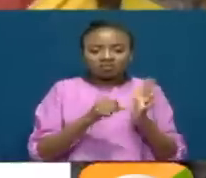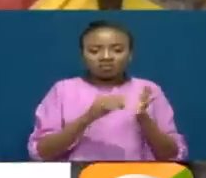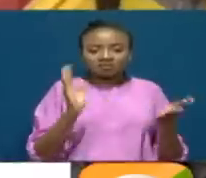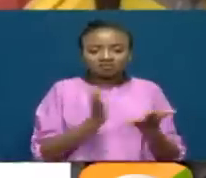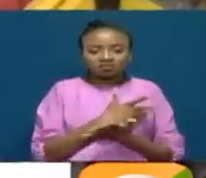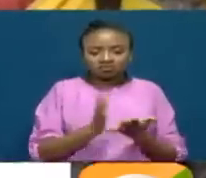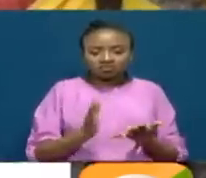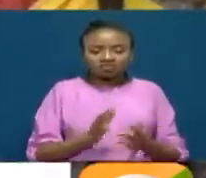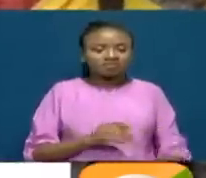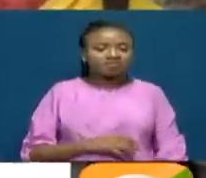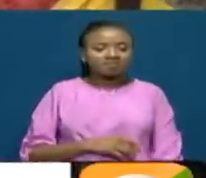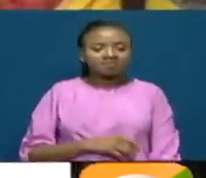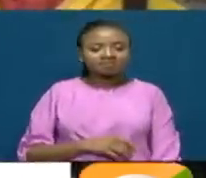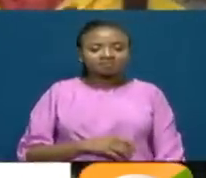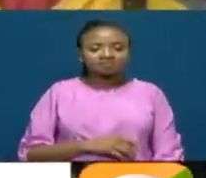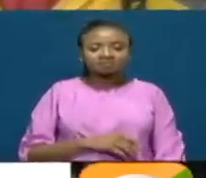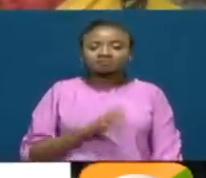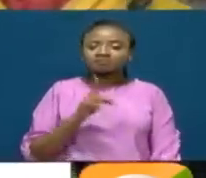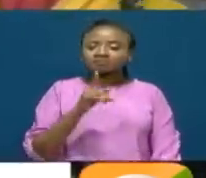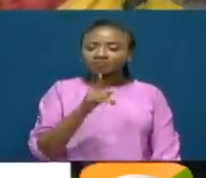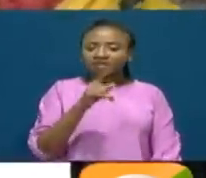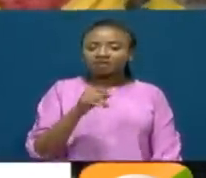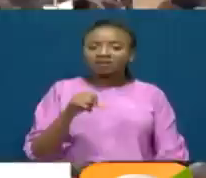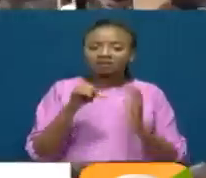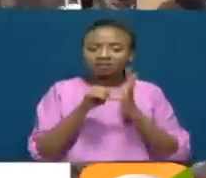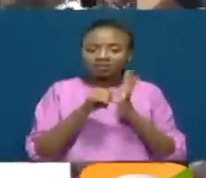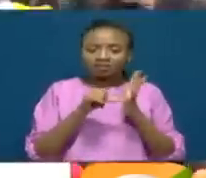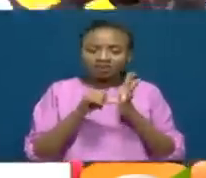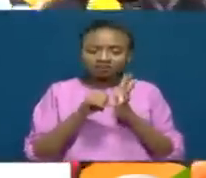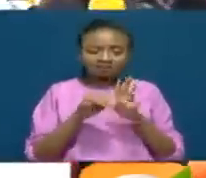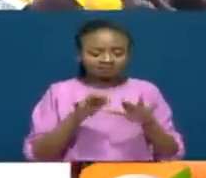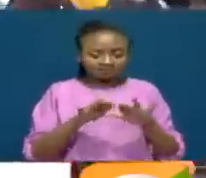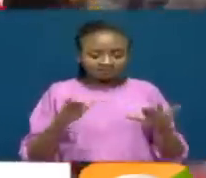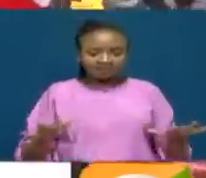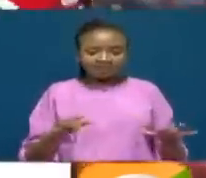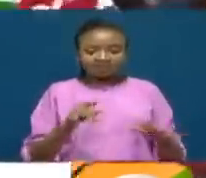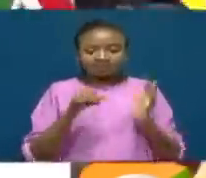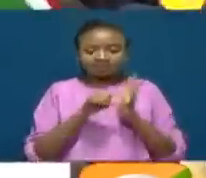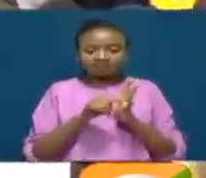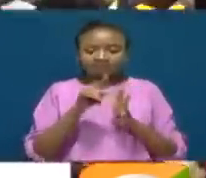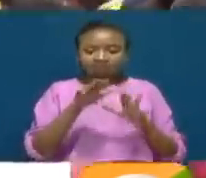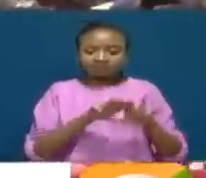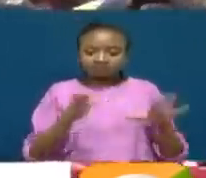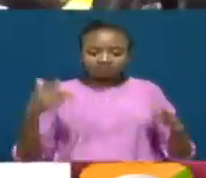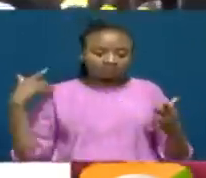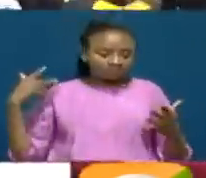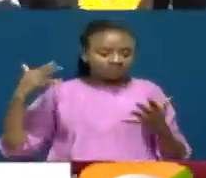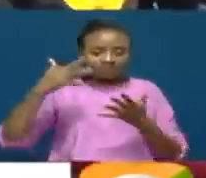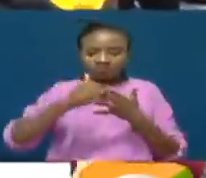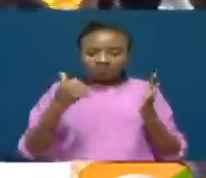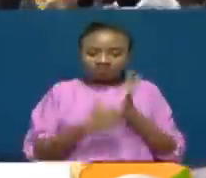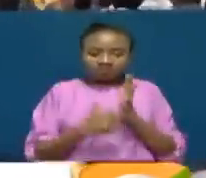the solution to the land question, the solution to the land question, perennial land